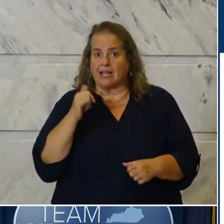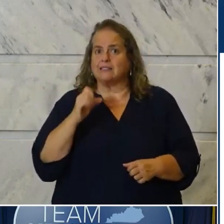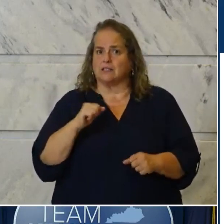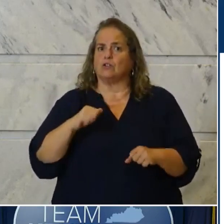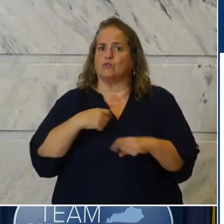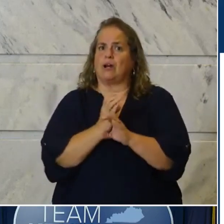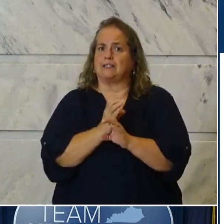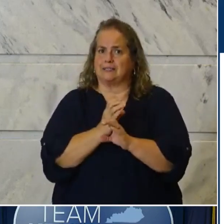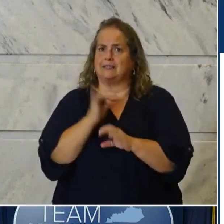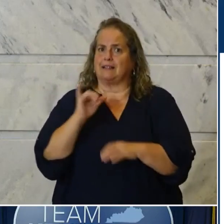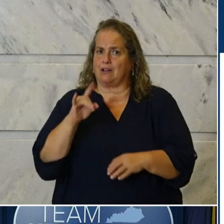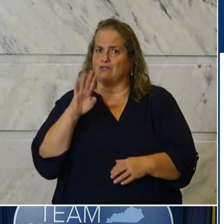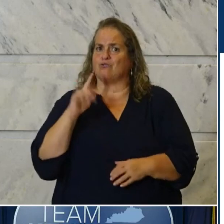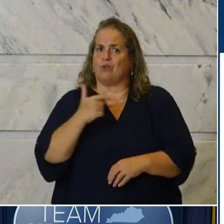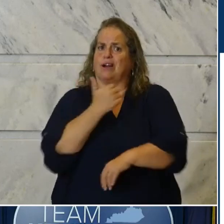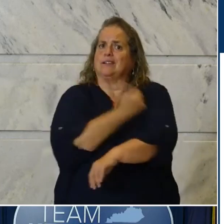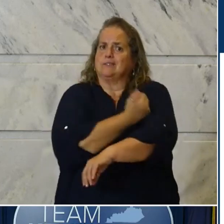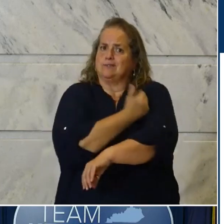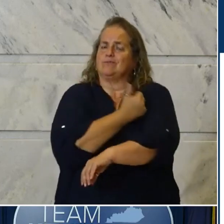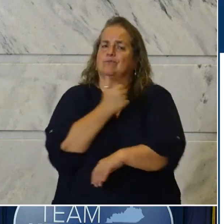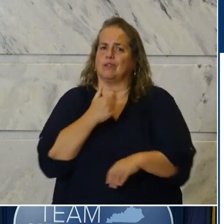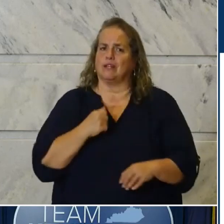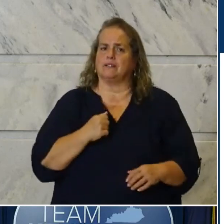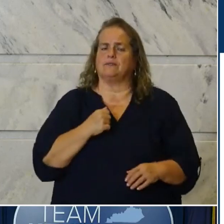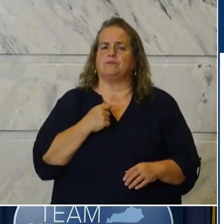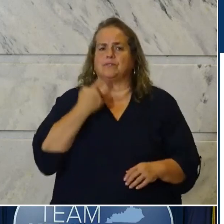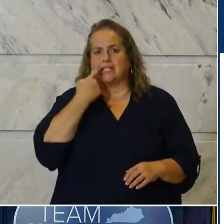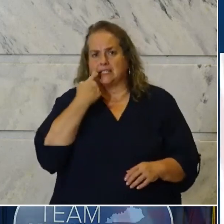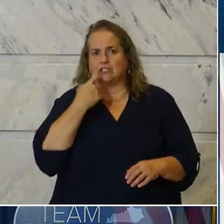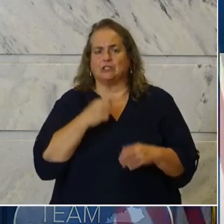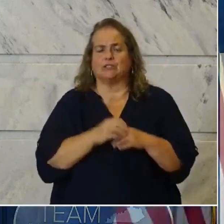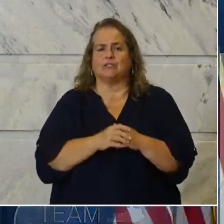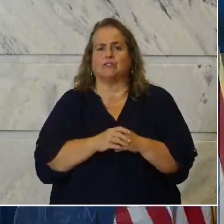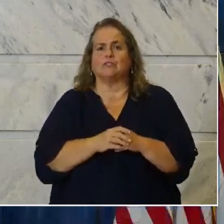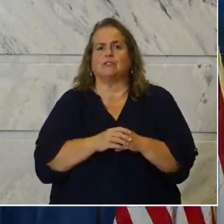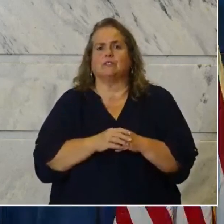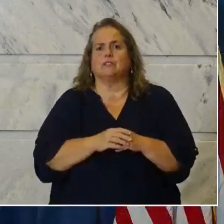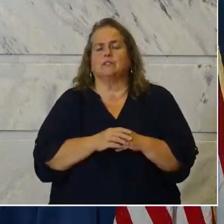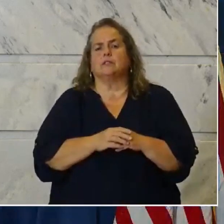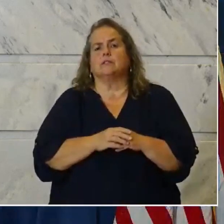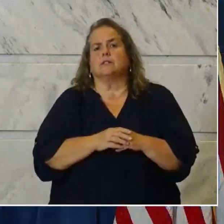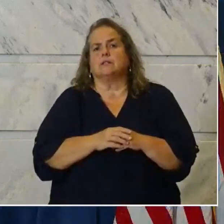well. And you know, those that suffer